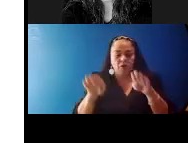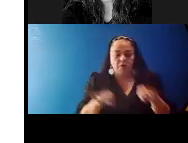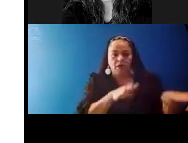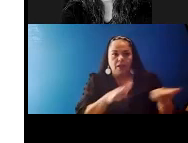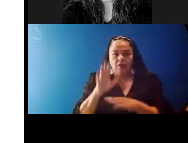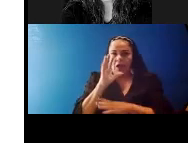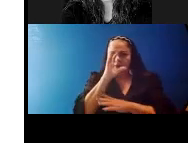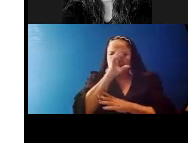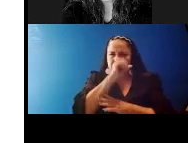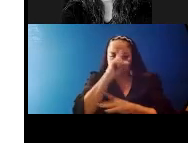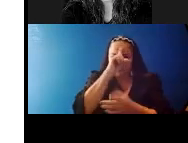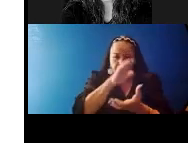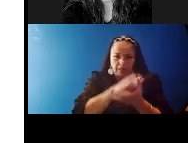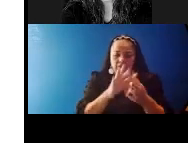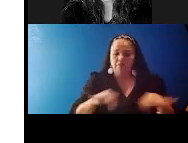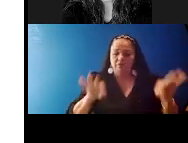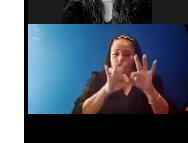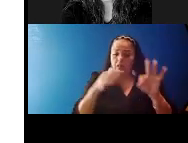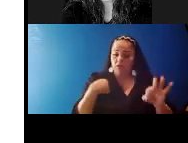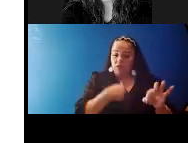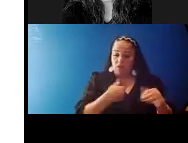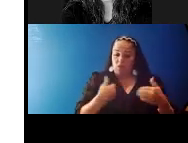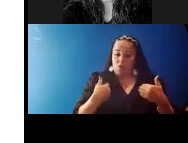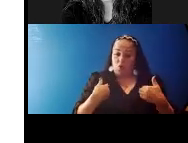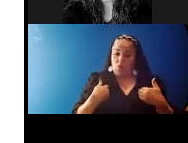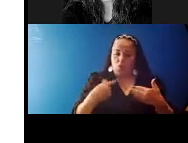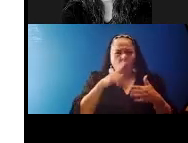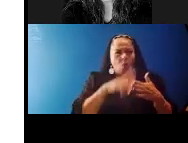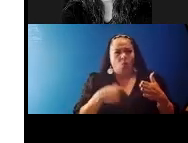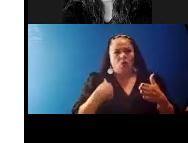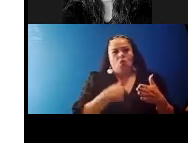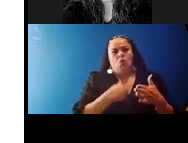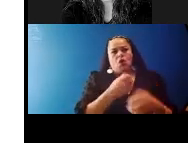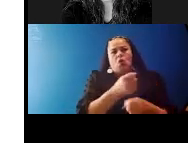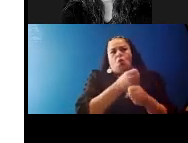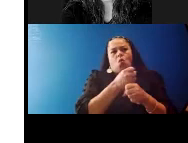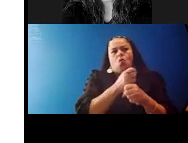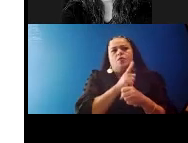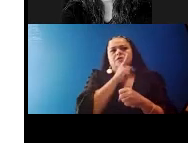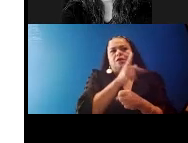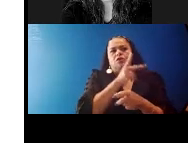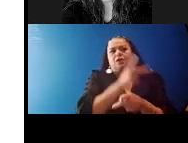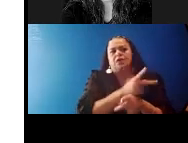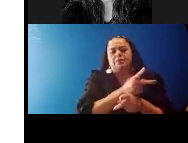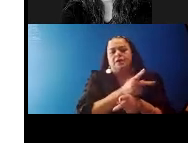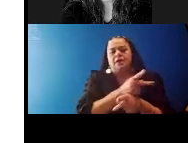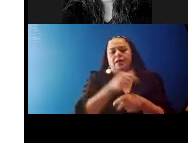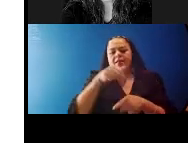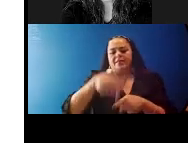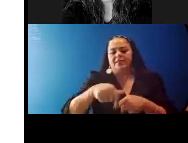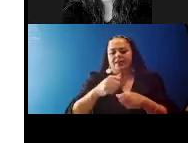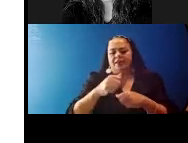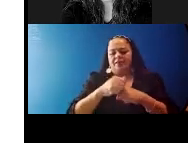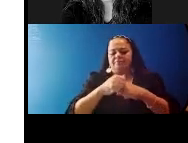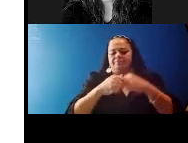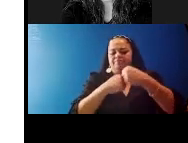beliefs, and values do we hold? And we have to ask ourselves, like, what do we hold that is actually keeping the current construct in place? Because there are so many